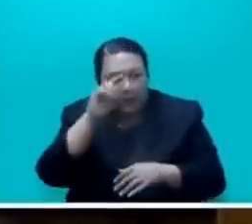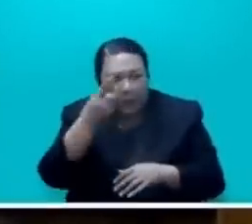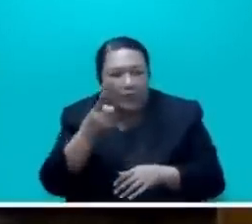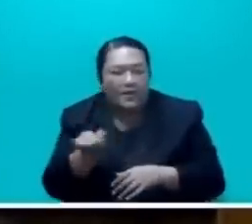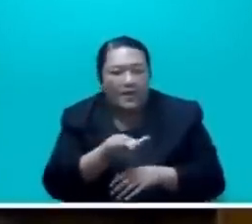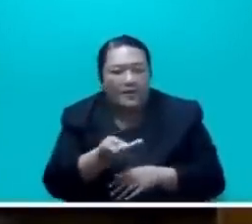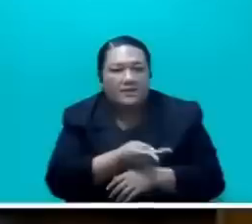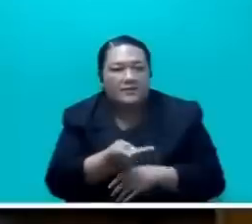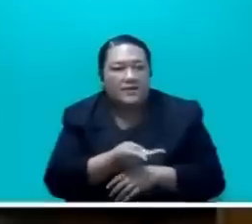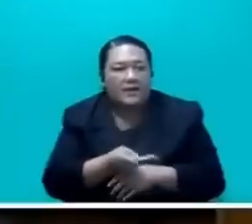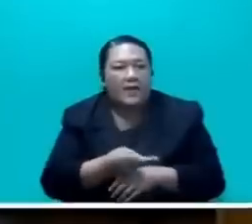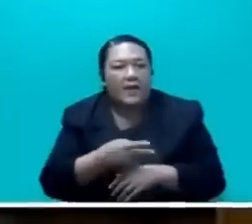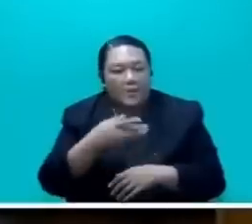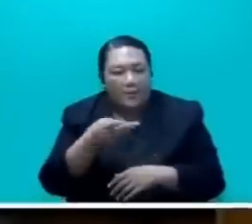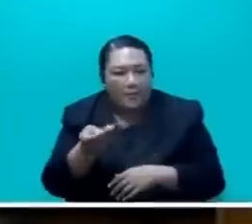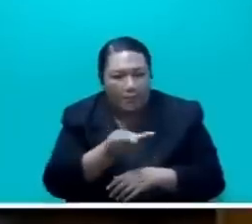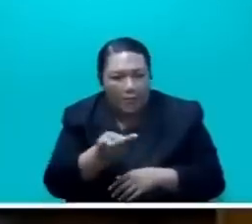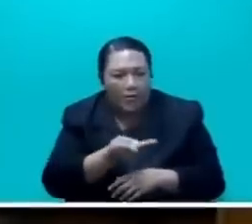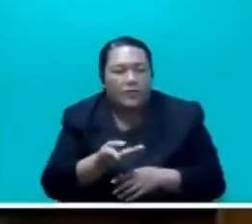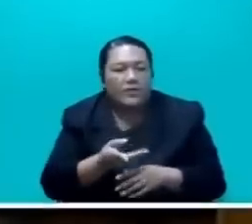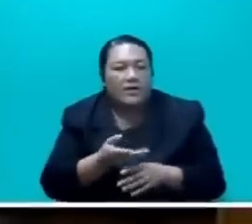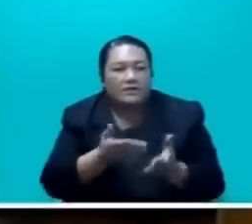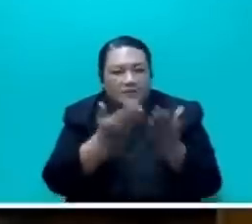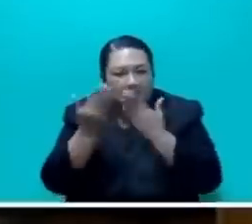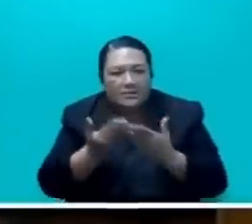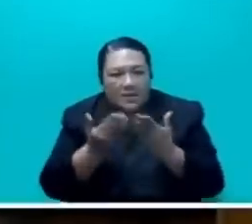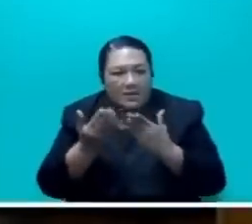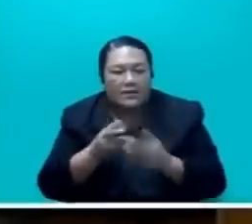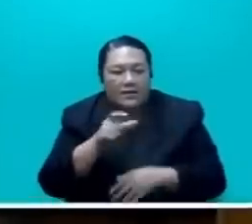both studied the character of.